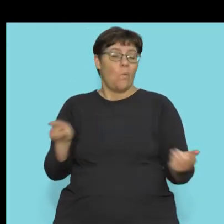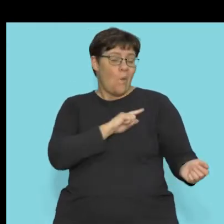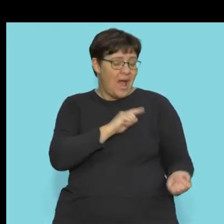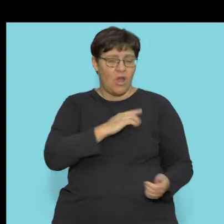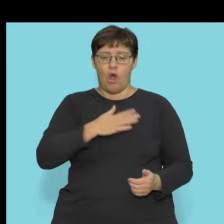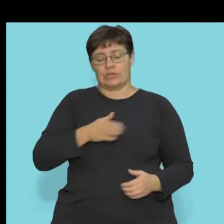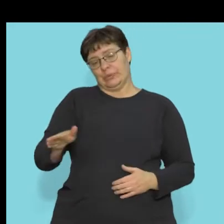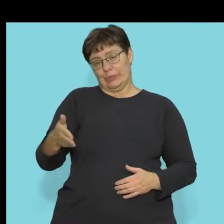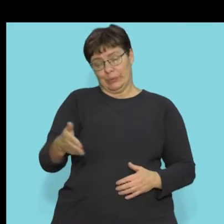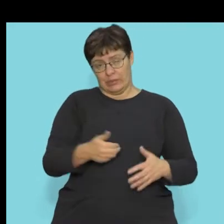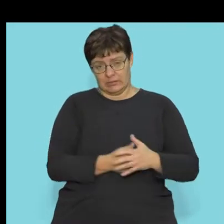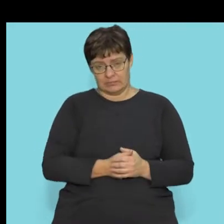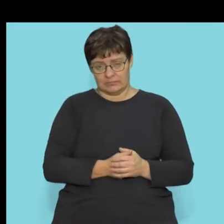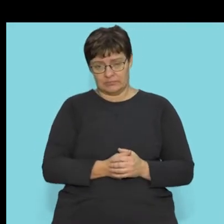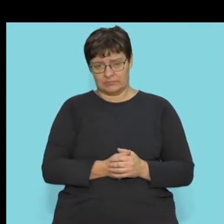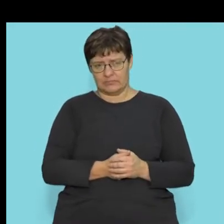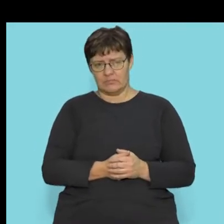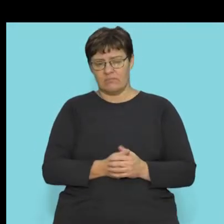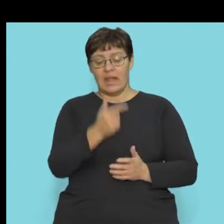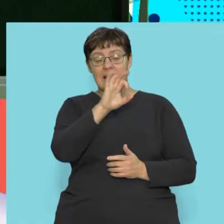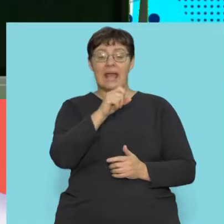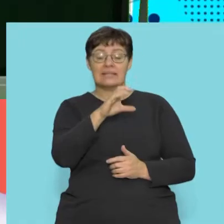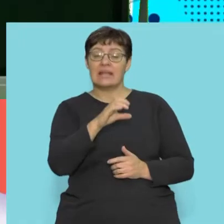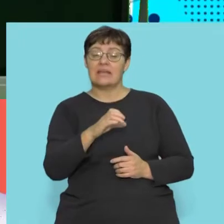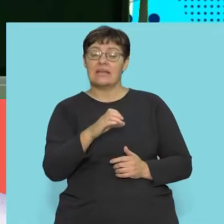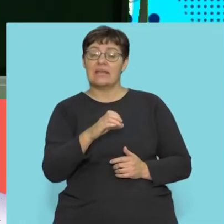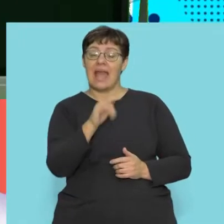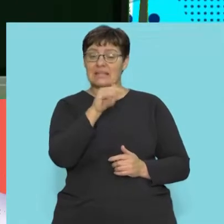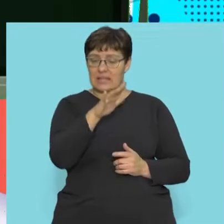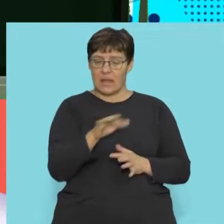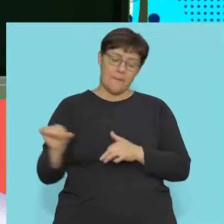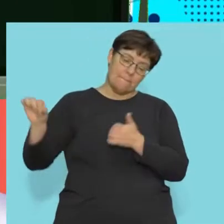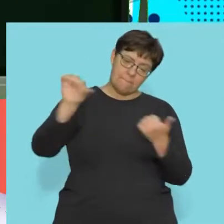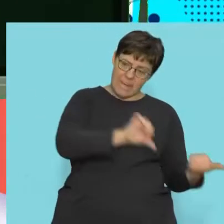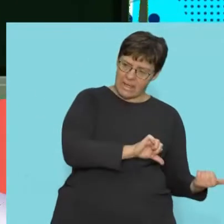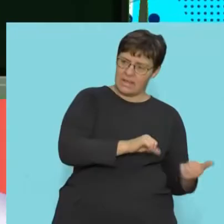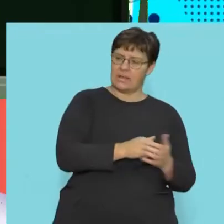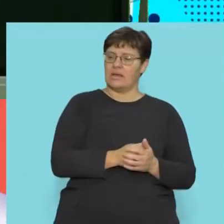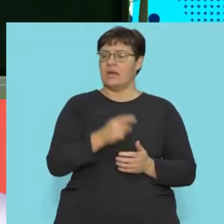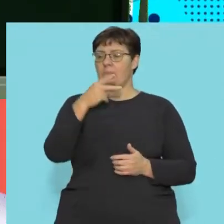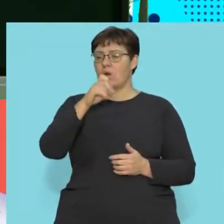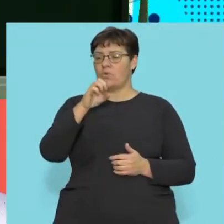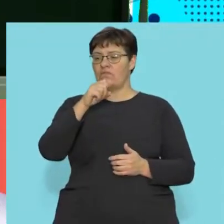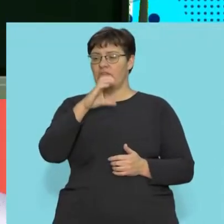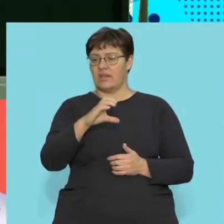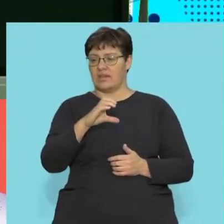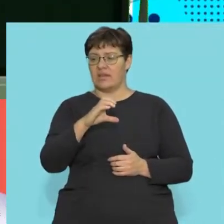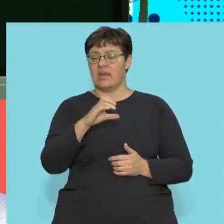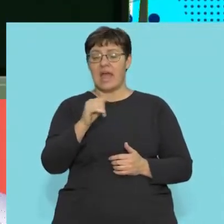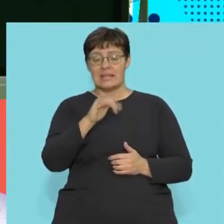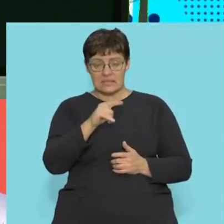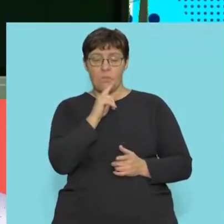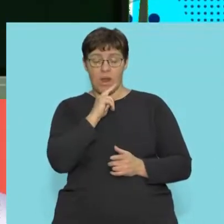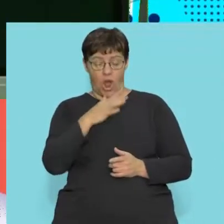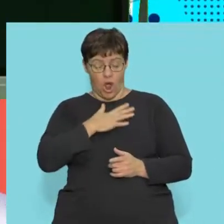oxygen. Okay, the lactic acid can be converted back into pyruvic acid when the muscles